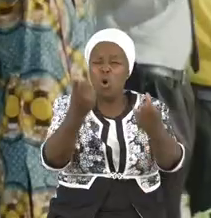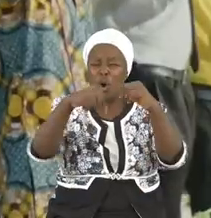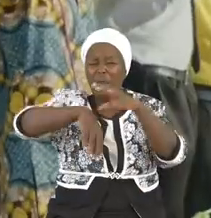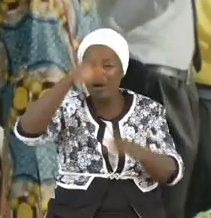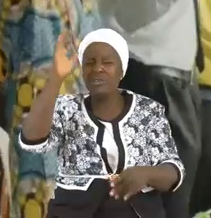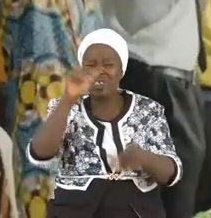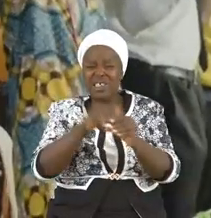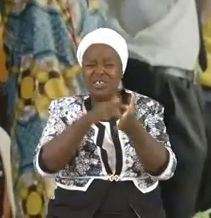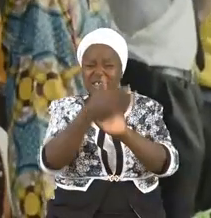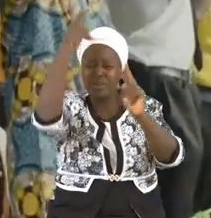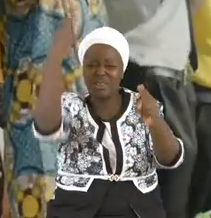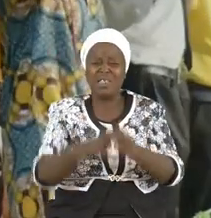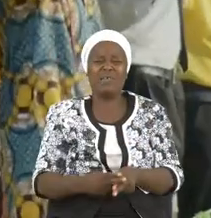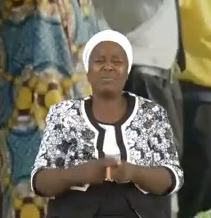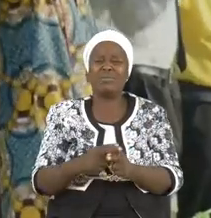Jesus' name.